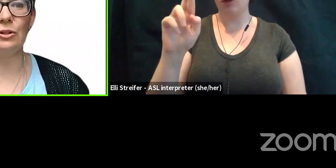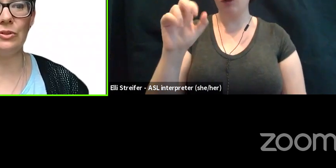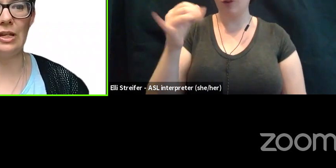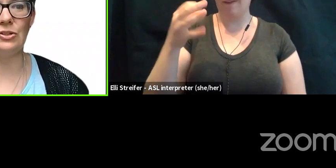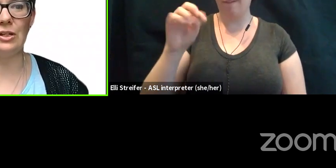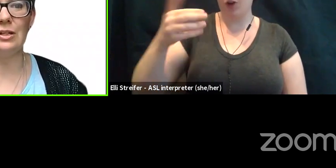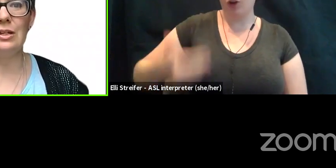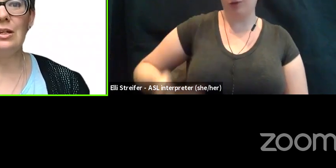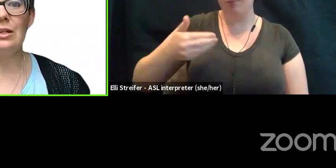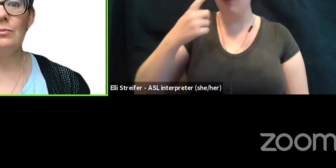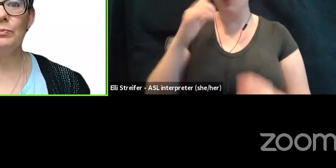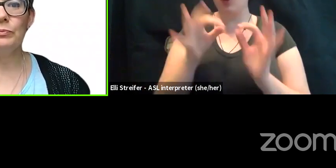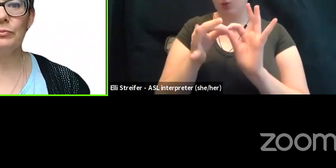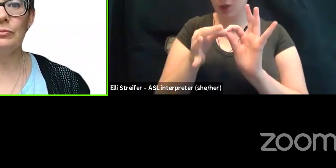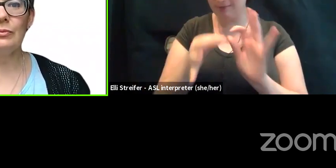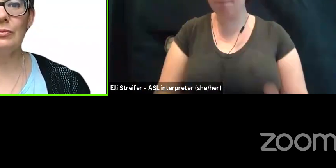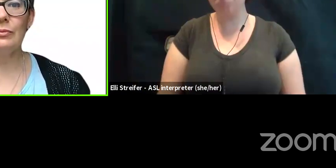ASL interpretation.